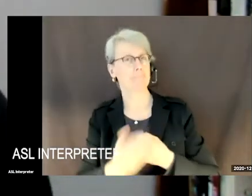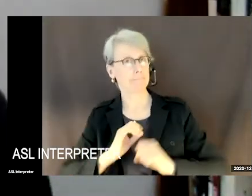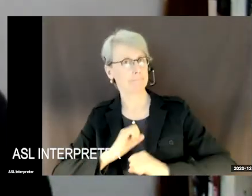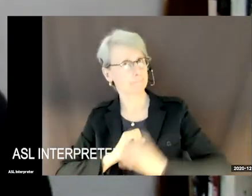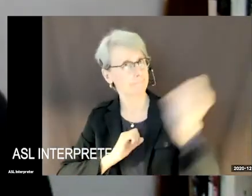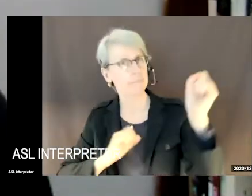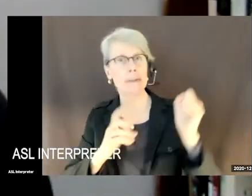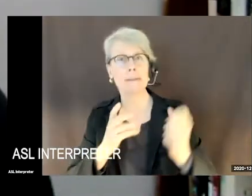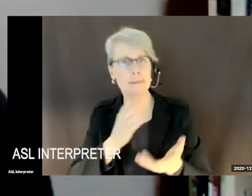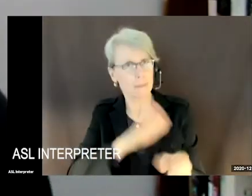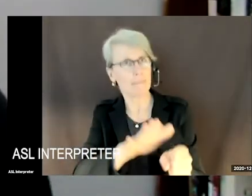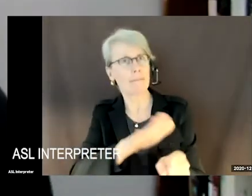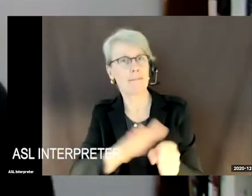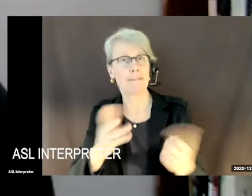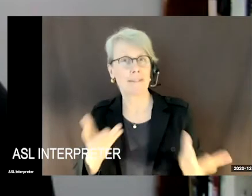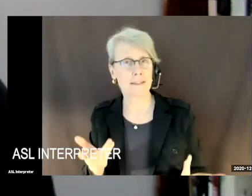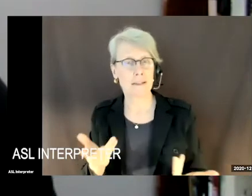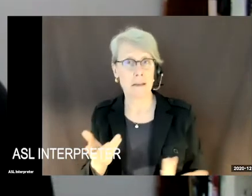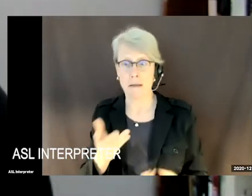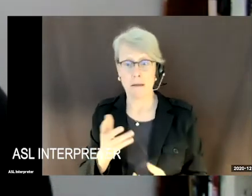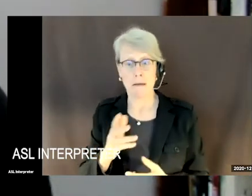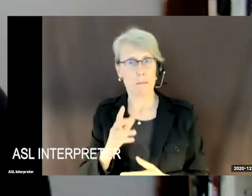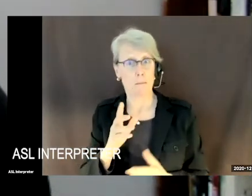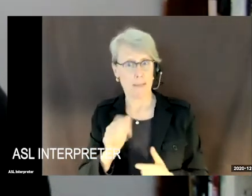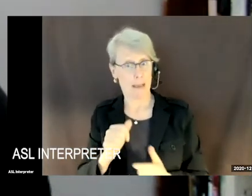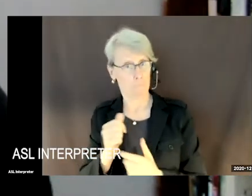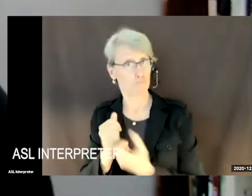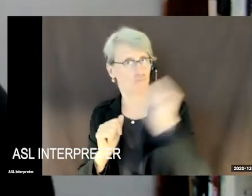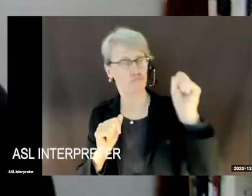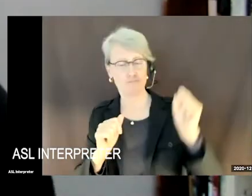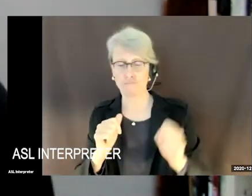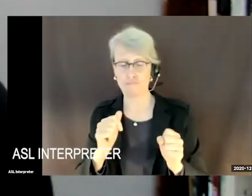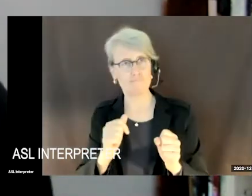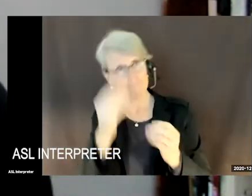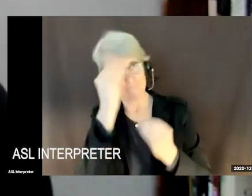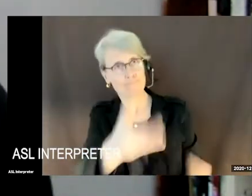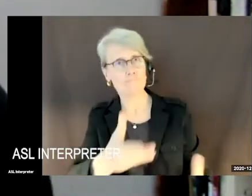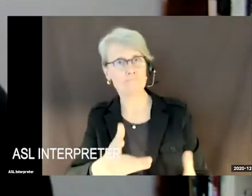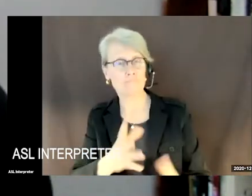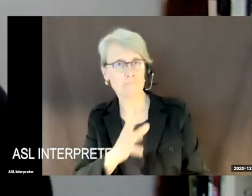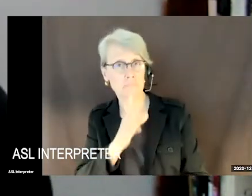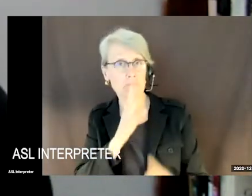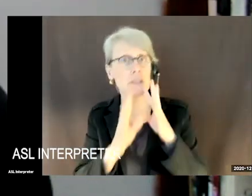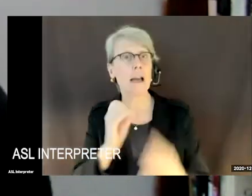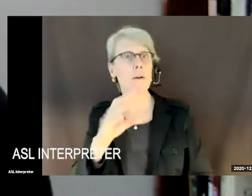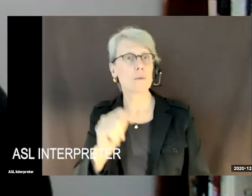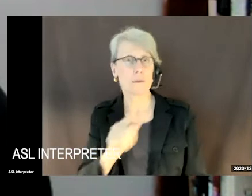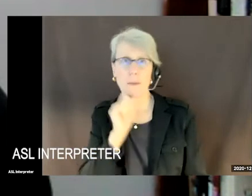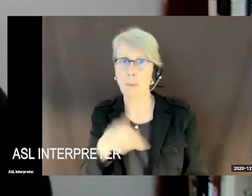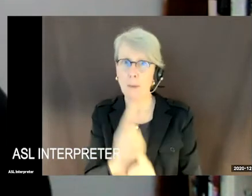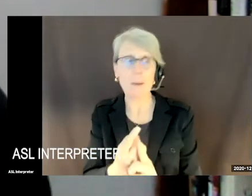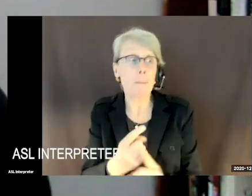put up with this anymore. And so, yes, I mean, I'm not saying it's the only way, but I think it's a big part of the story. Certainly it was in